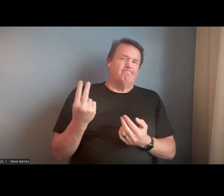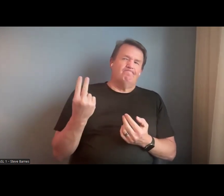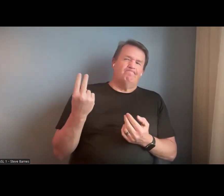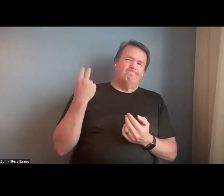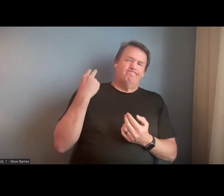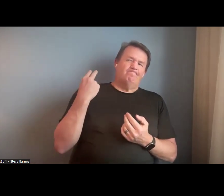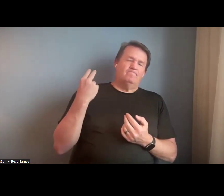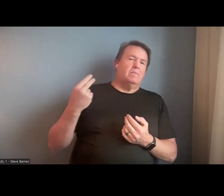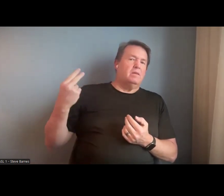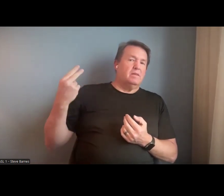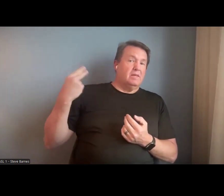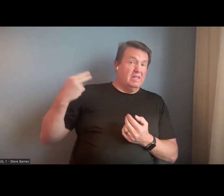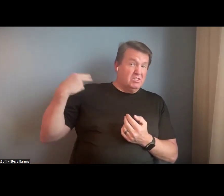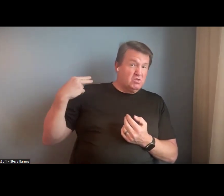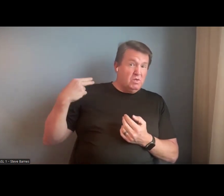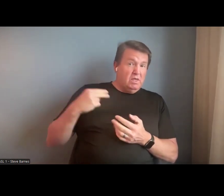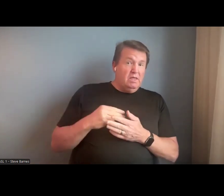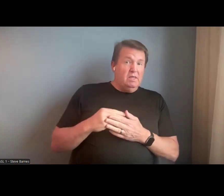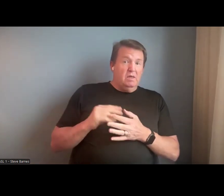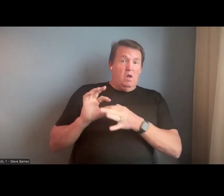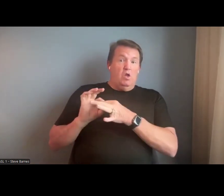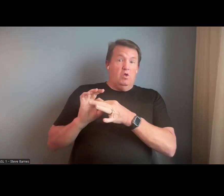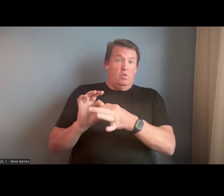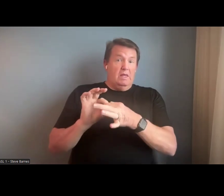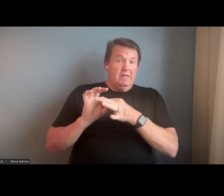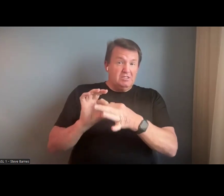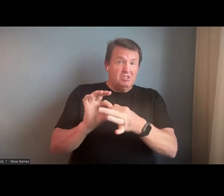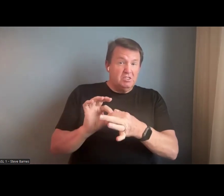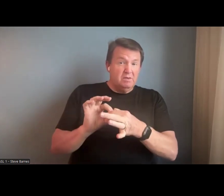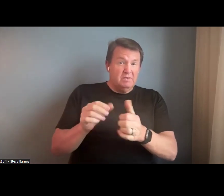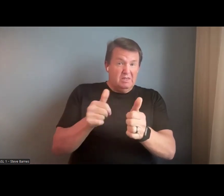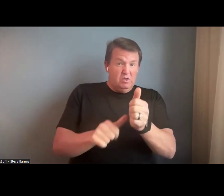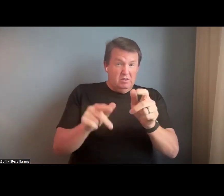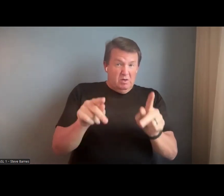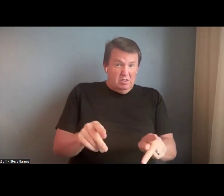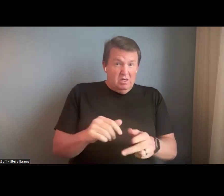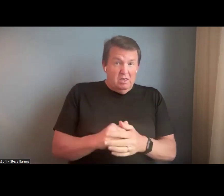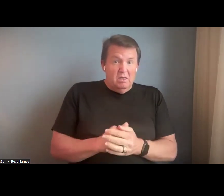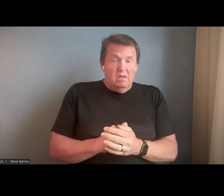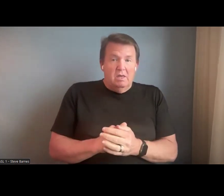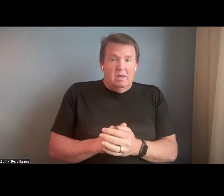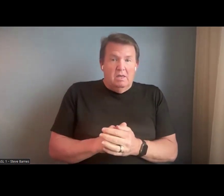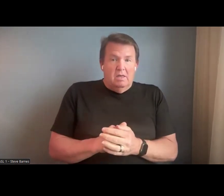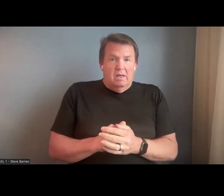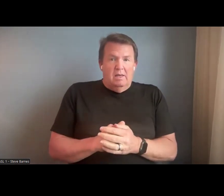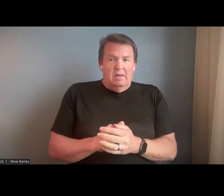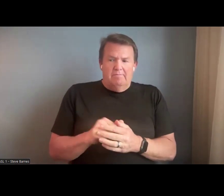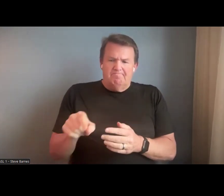history, the relationship each one has to the